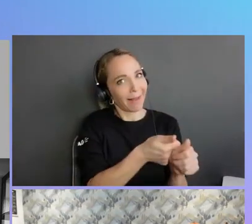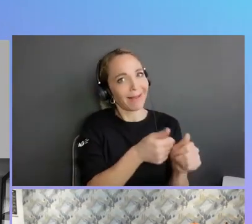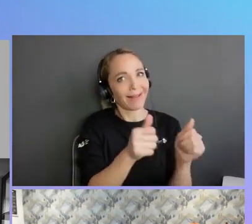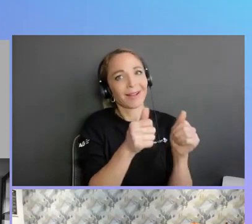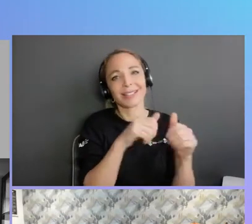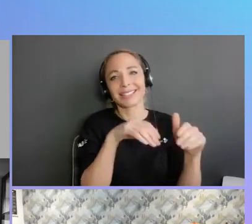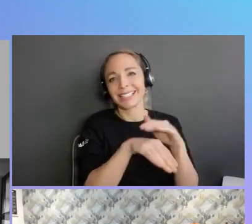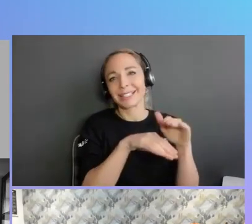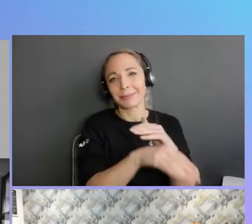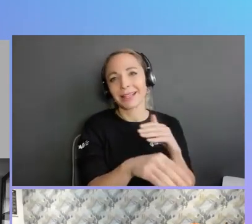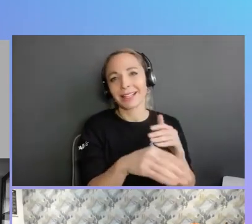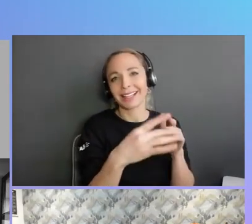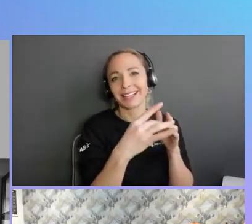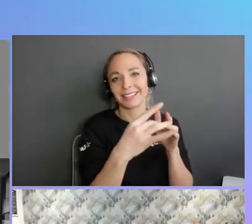something for us to think about.